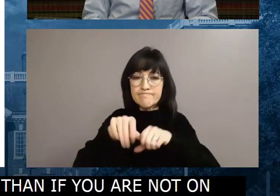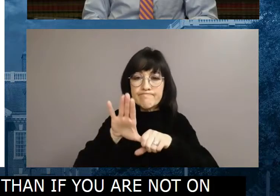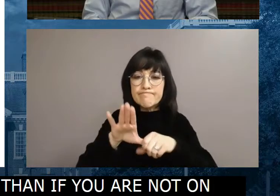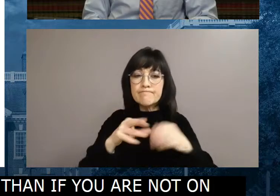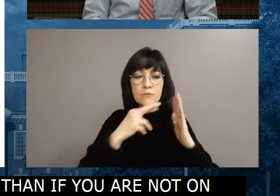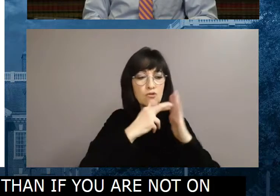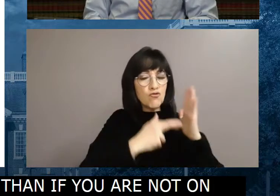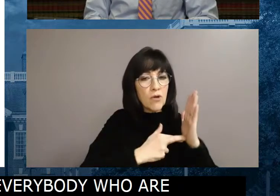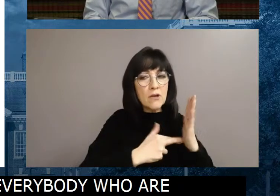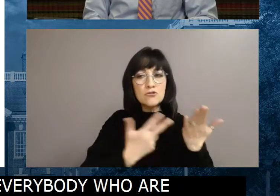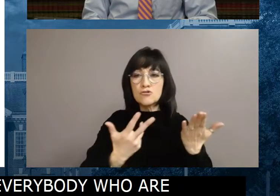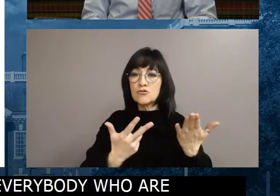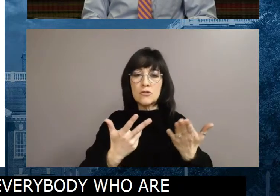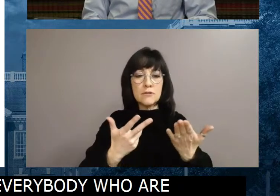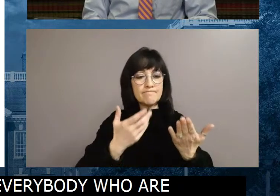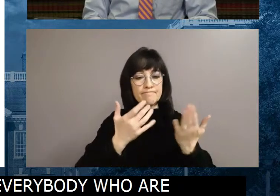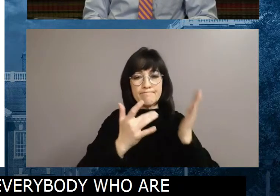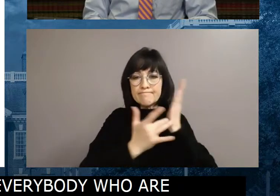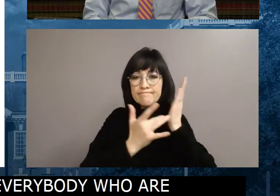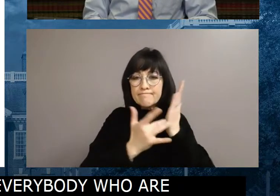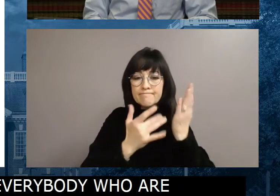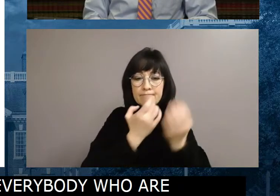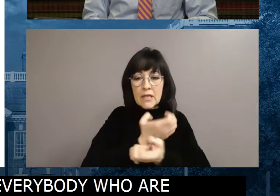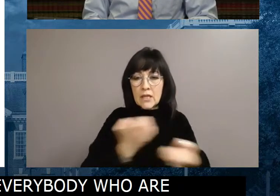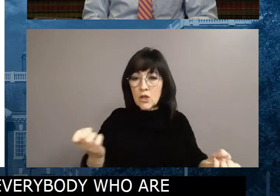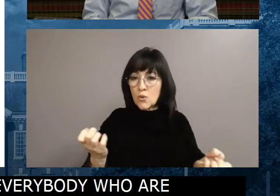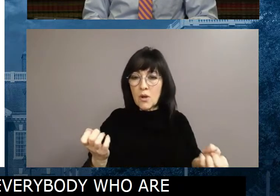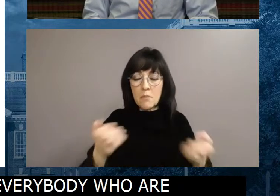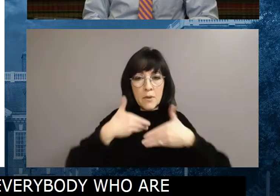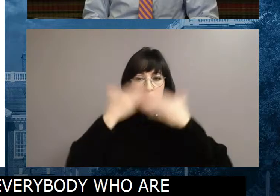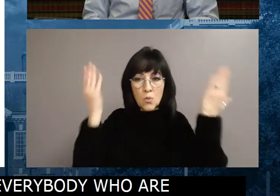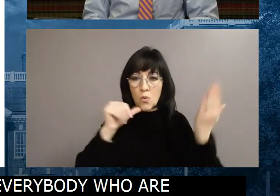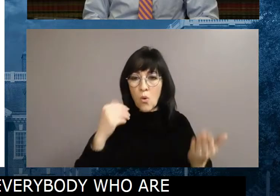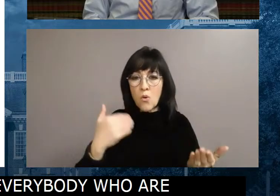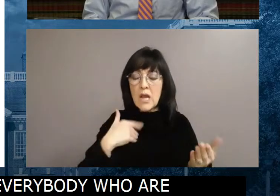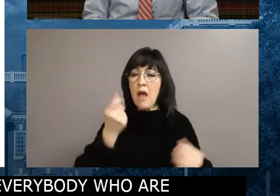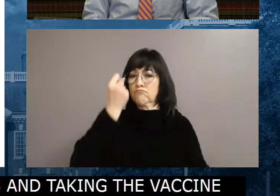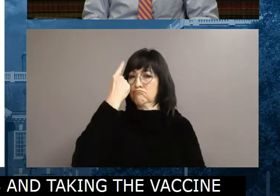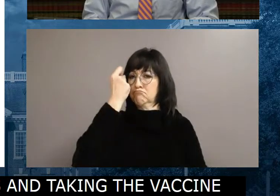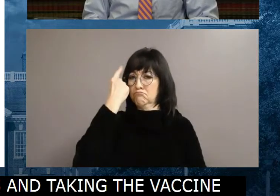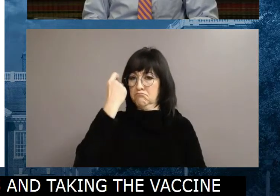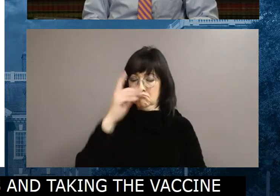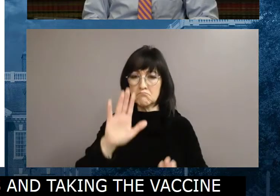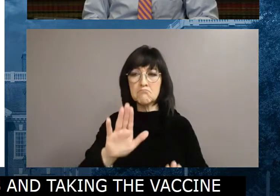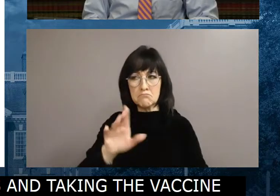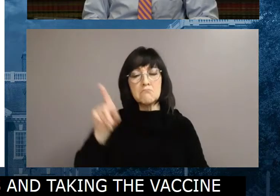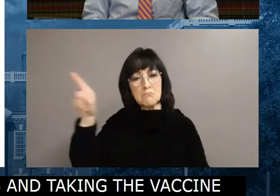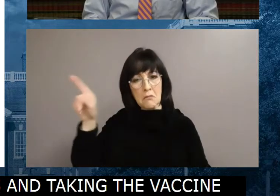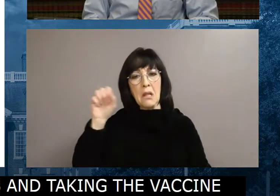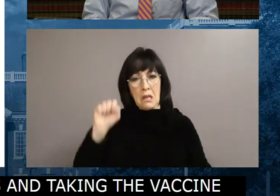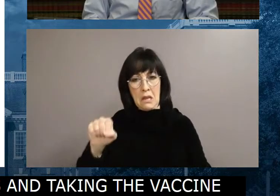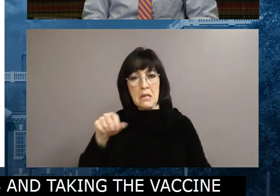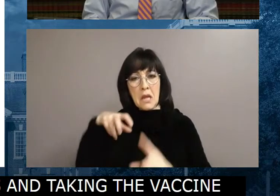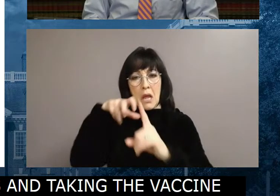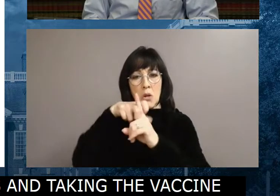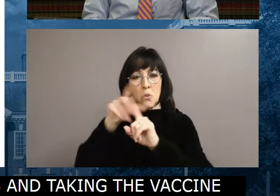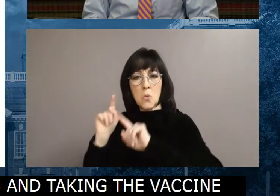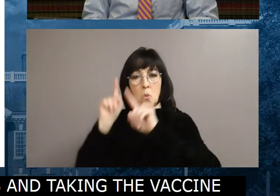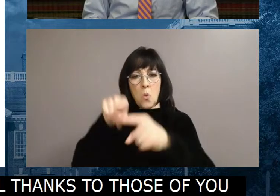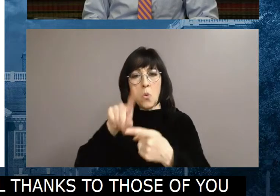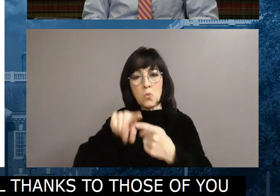Special thanks to those of you working with us on those with physical and